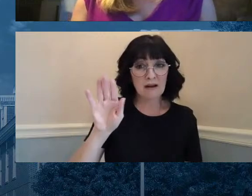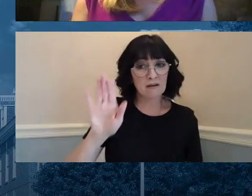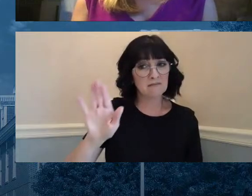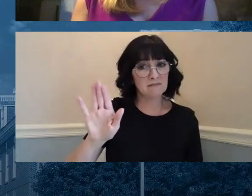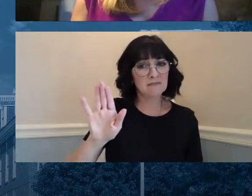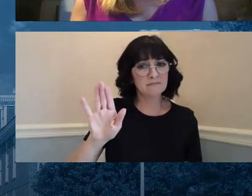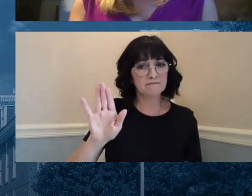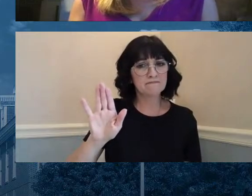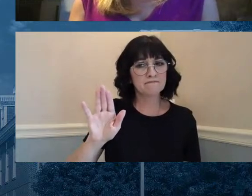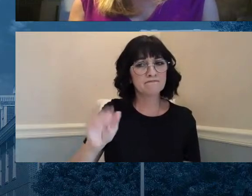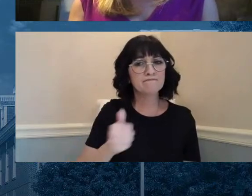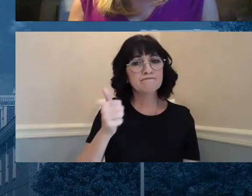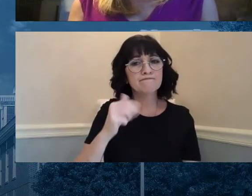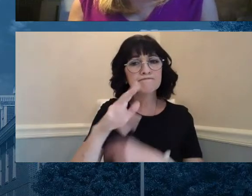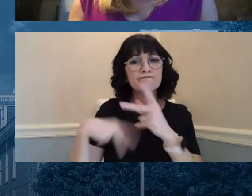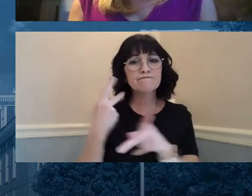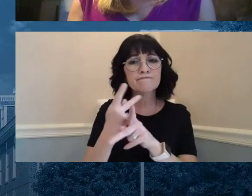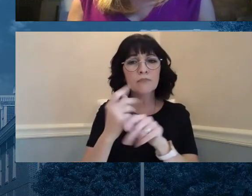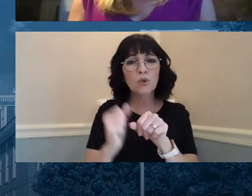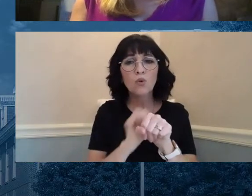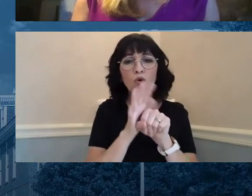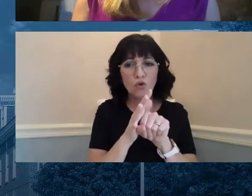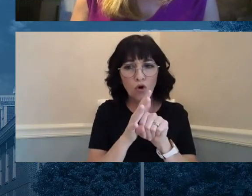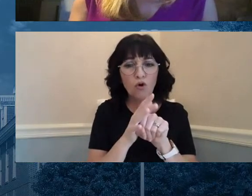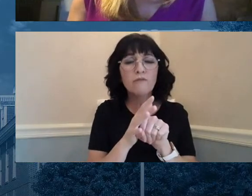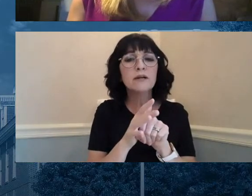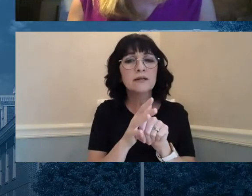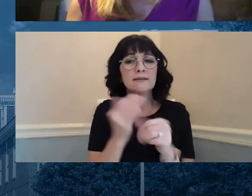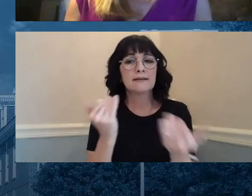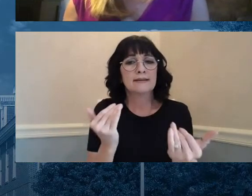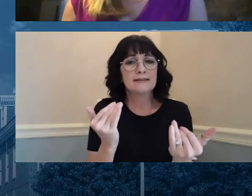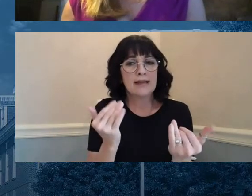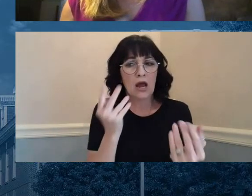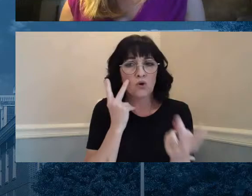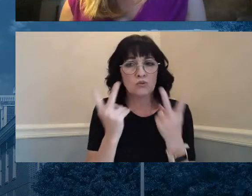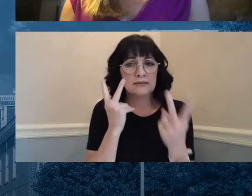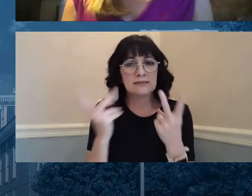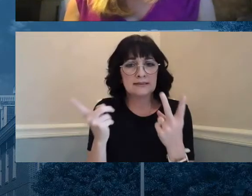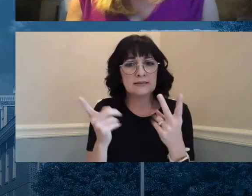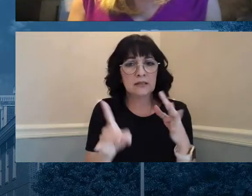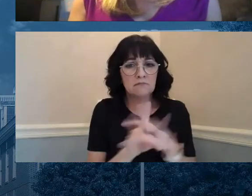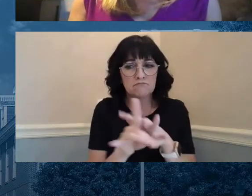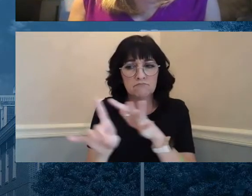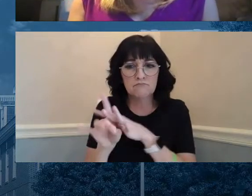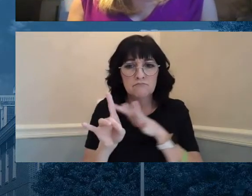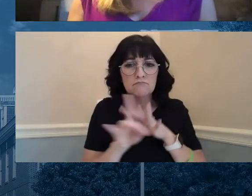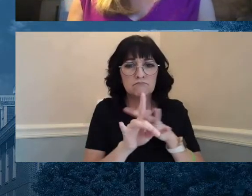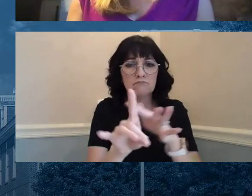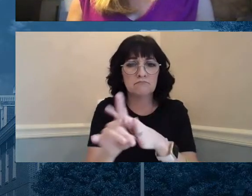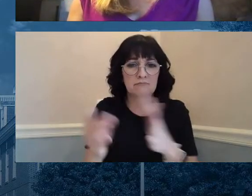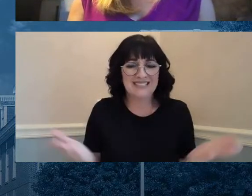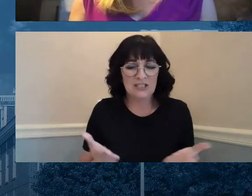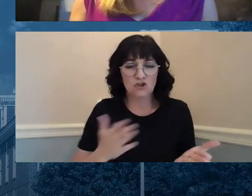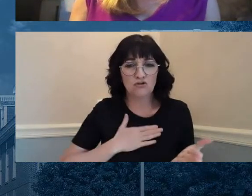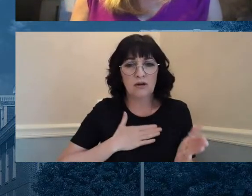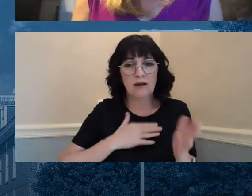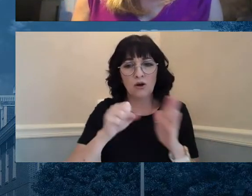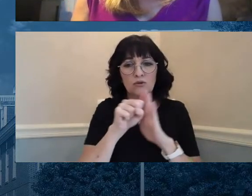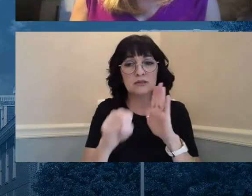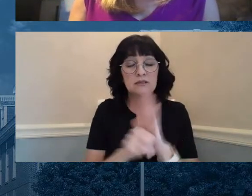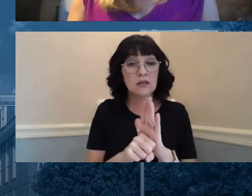COVID that we are seeing in our state. And why we care about that is because these variants